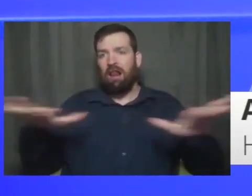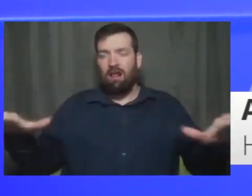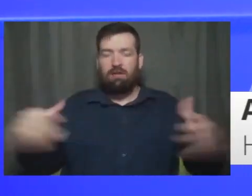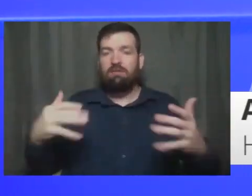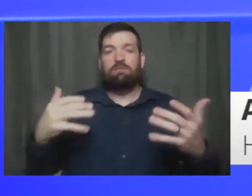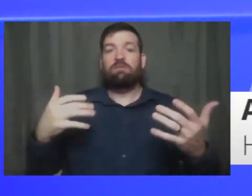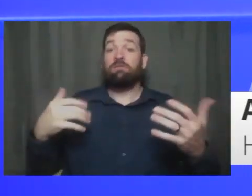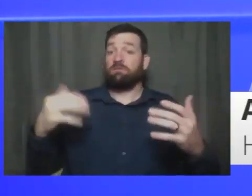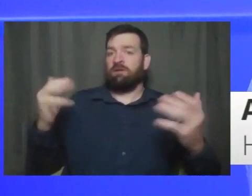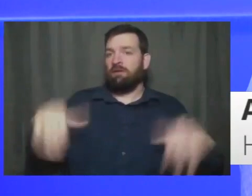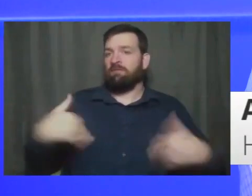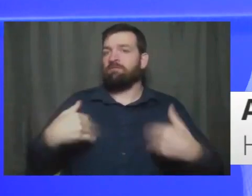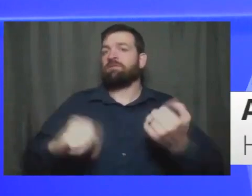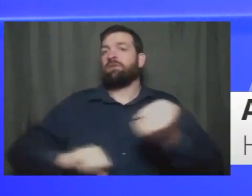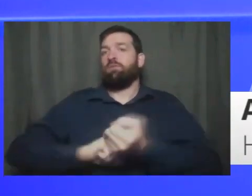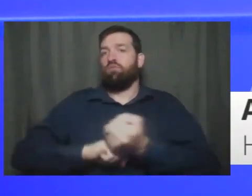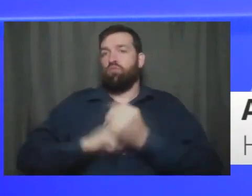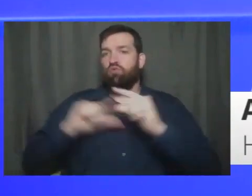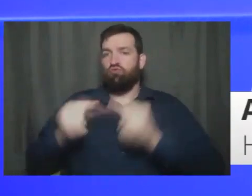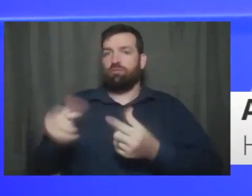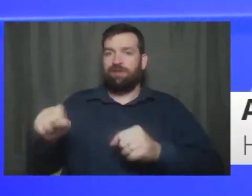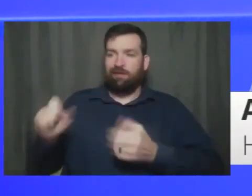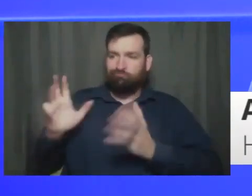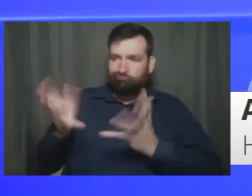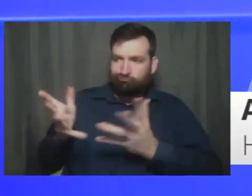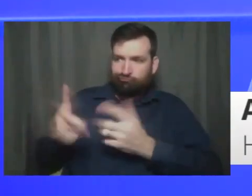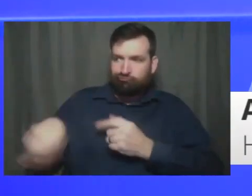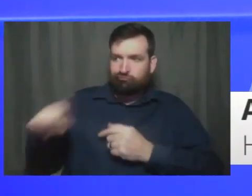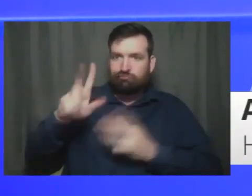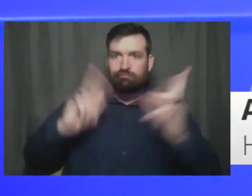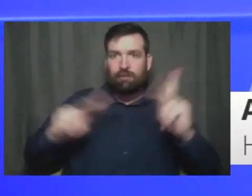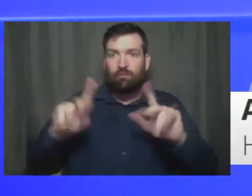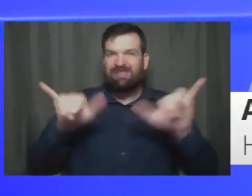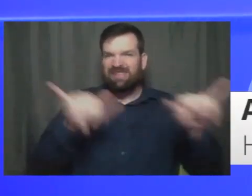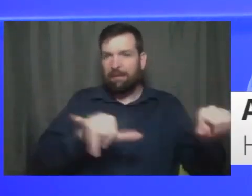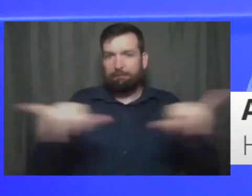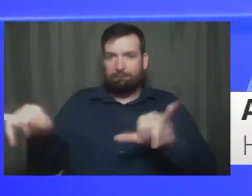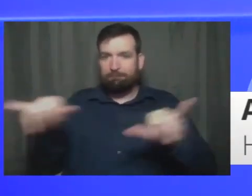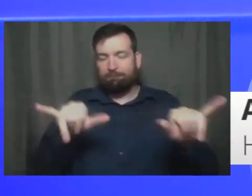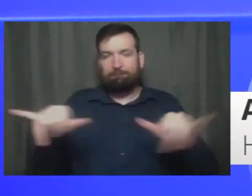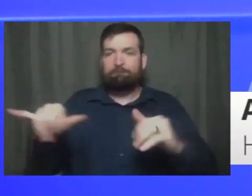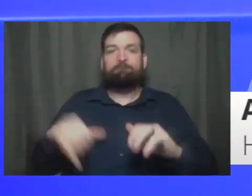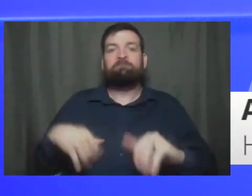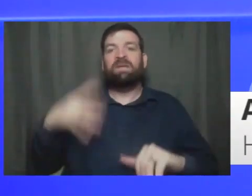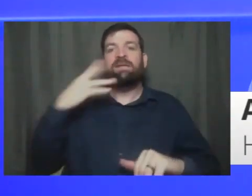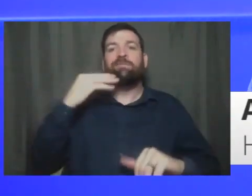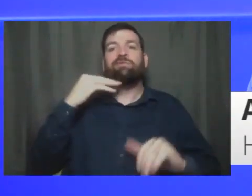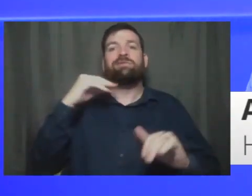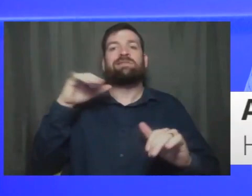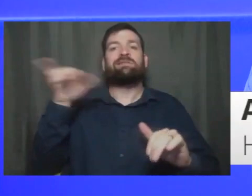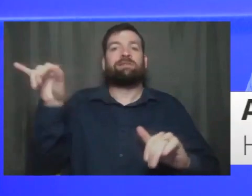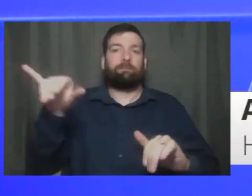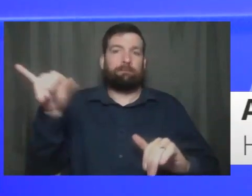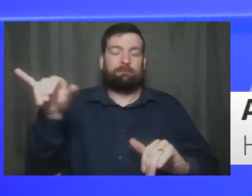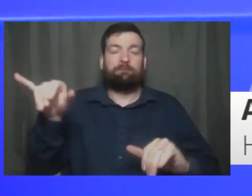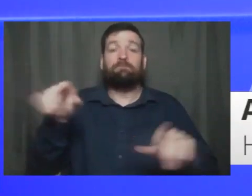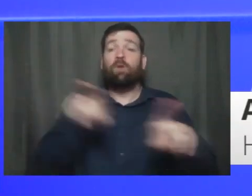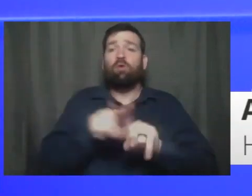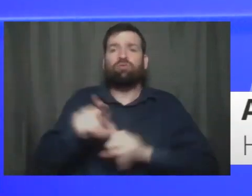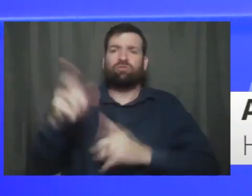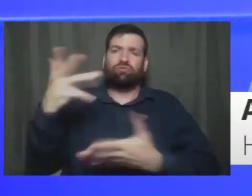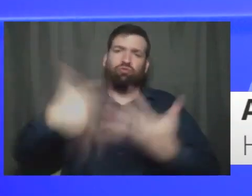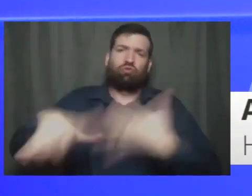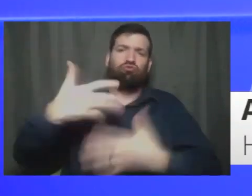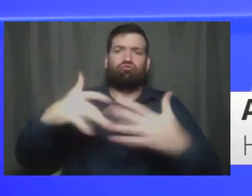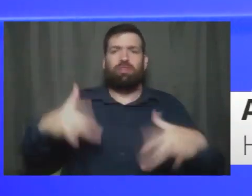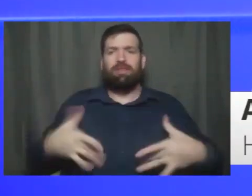groups where you can really talk about what's going on and be around people who are like you and going through similar things. And then they have all sorts of social events and